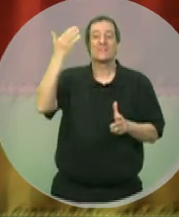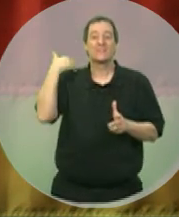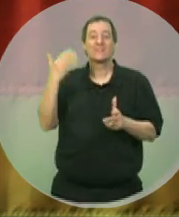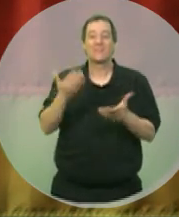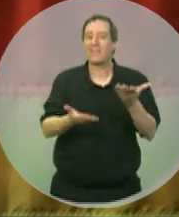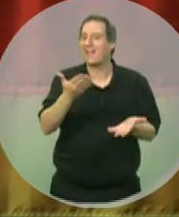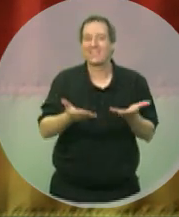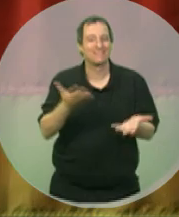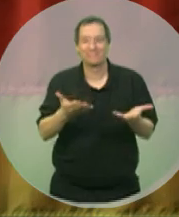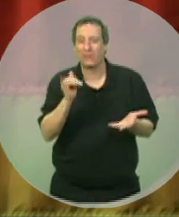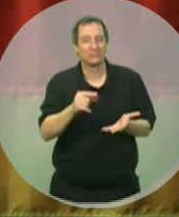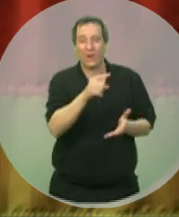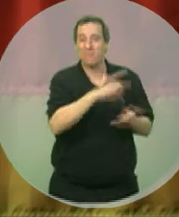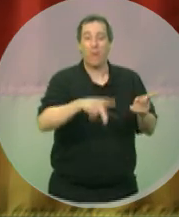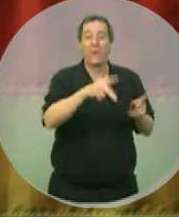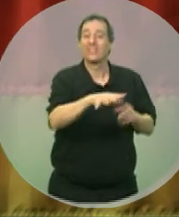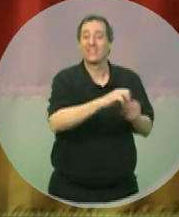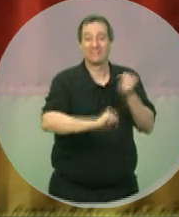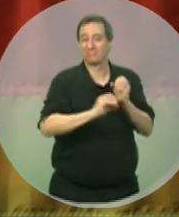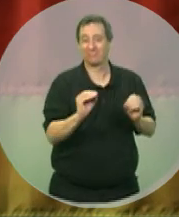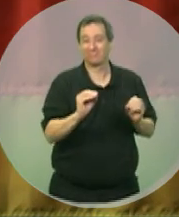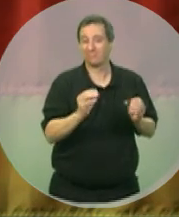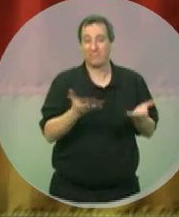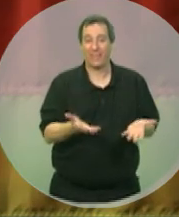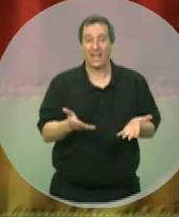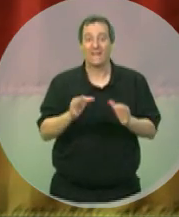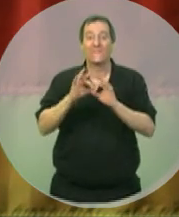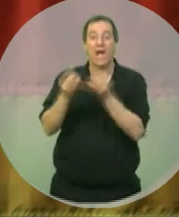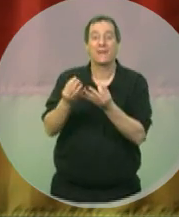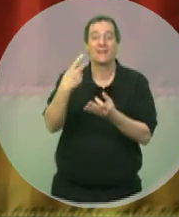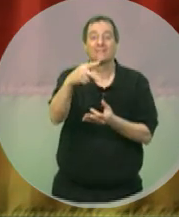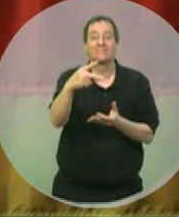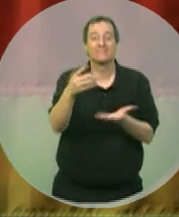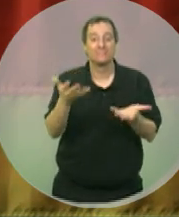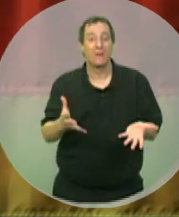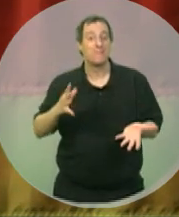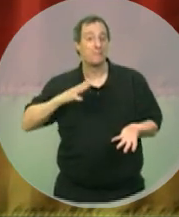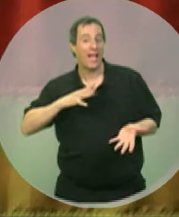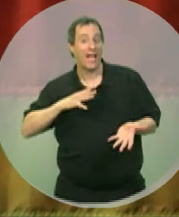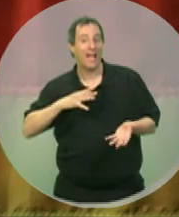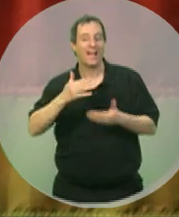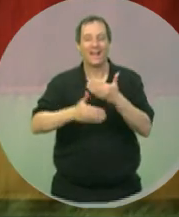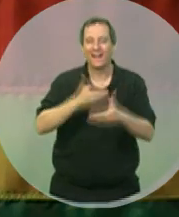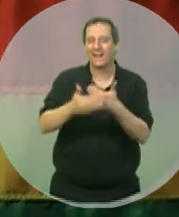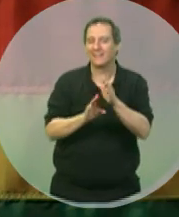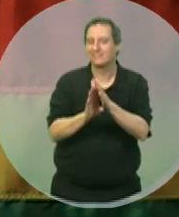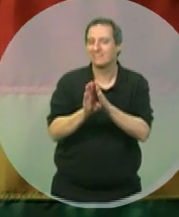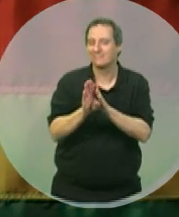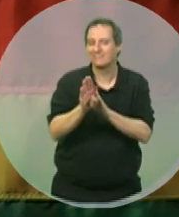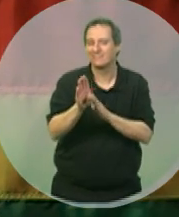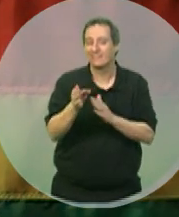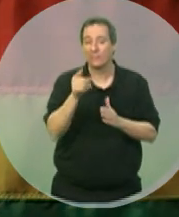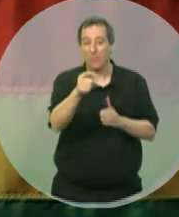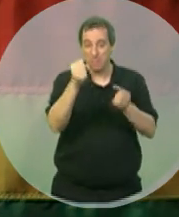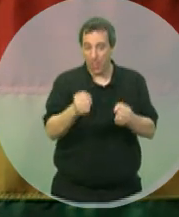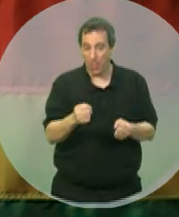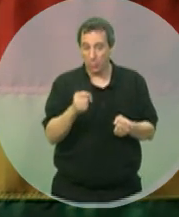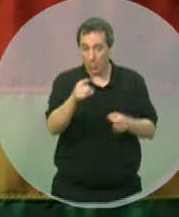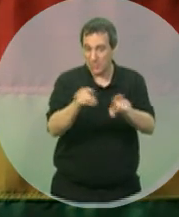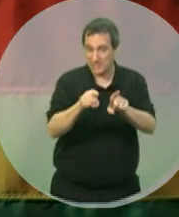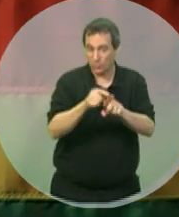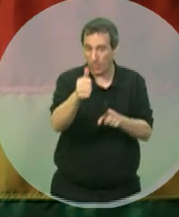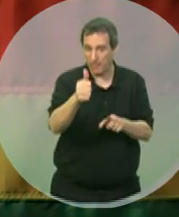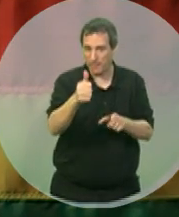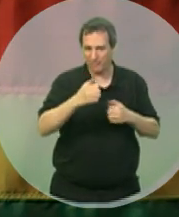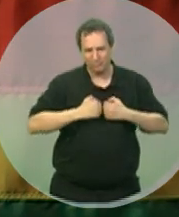there. And it might not be your immediate crowd or your immediate family at first, but it does get better and you can make it